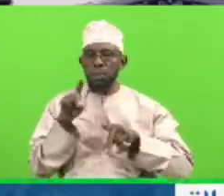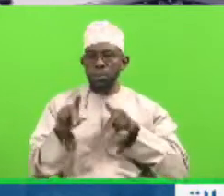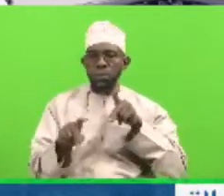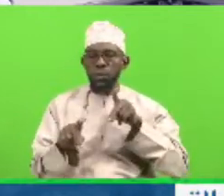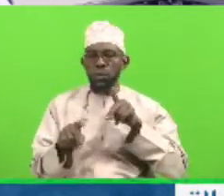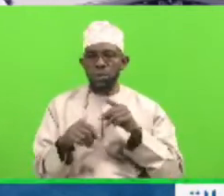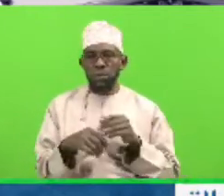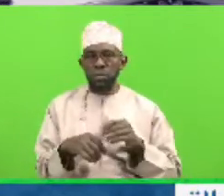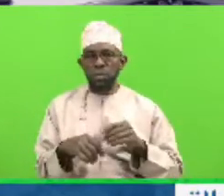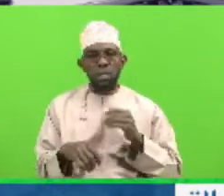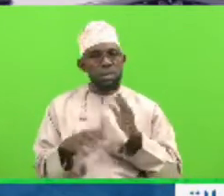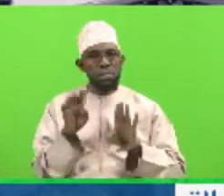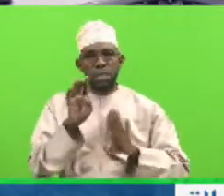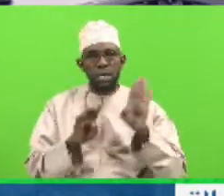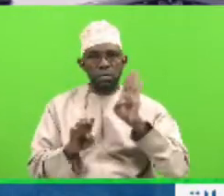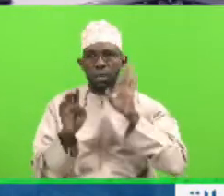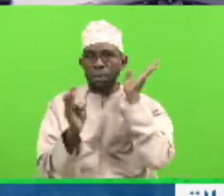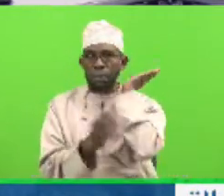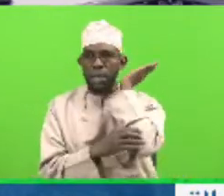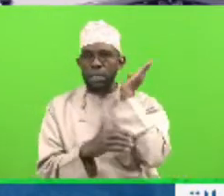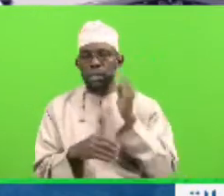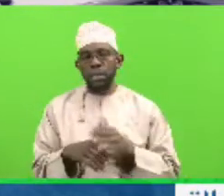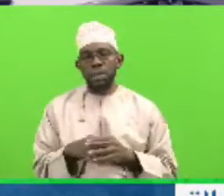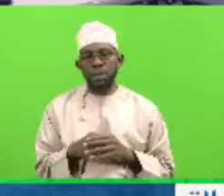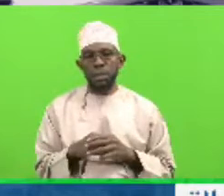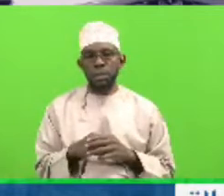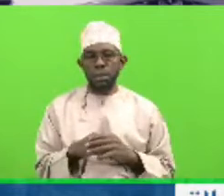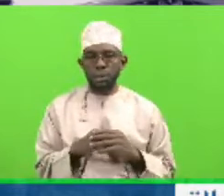of undesired behavior.